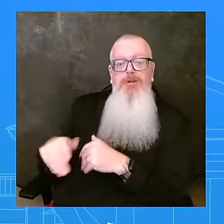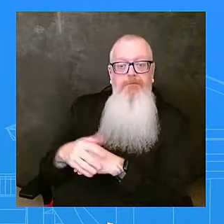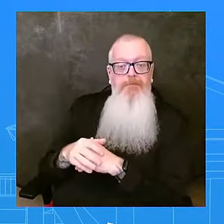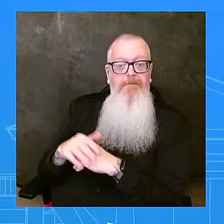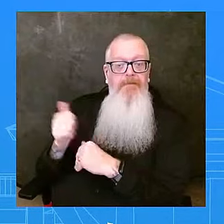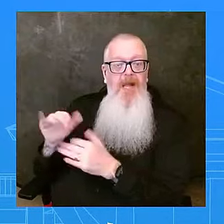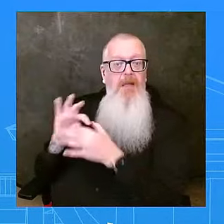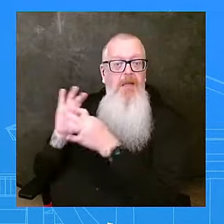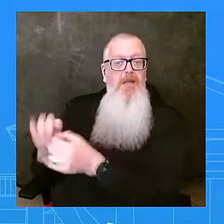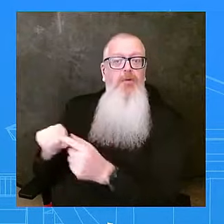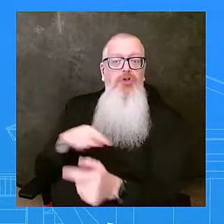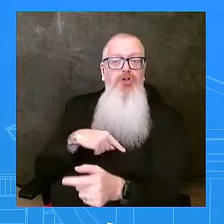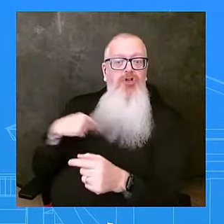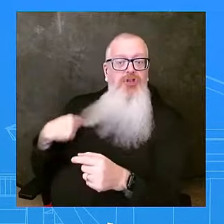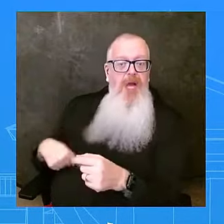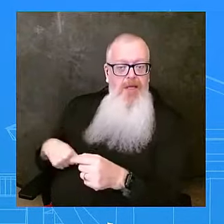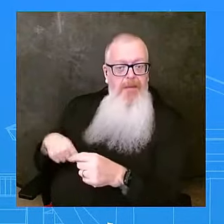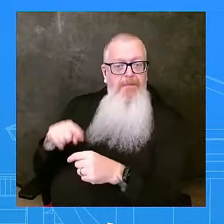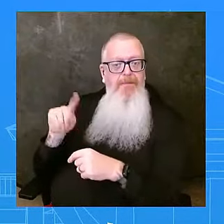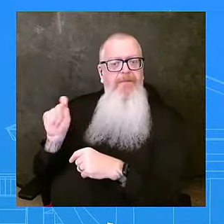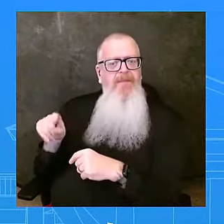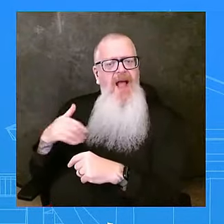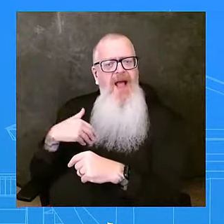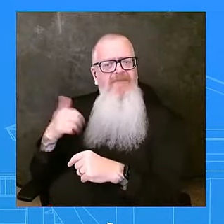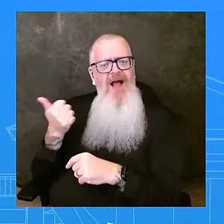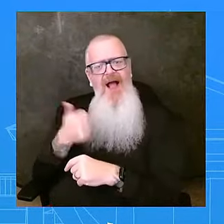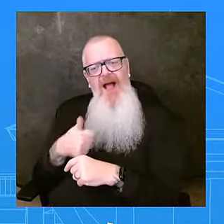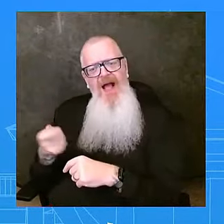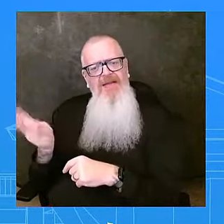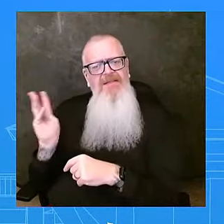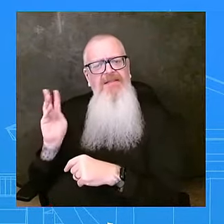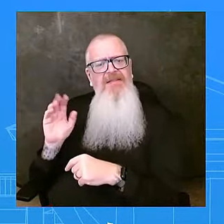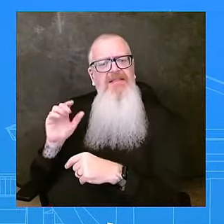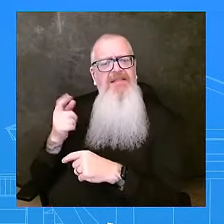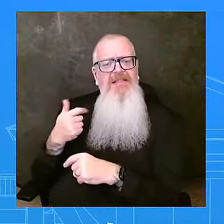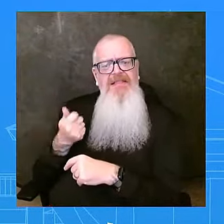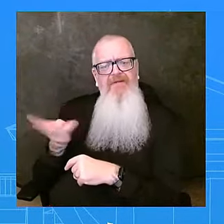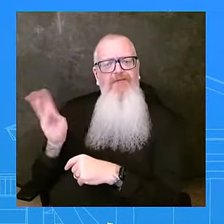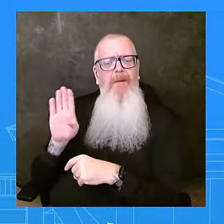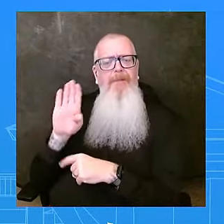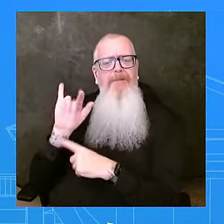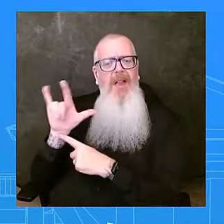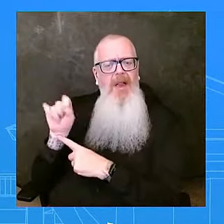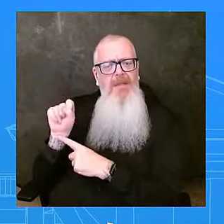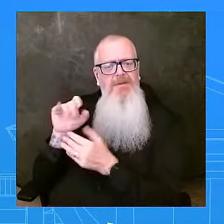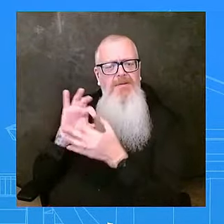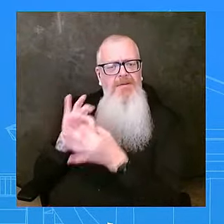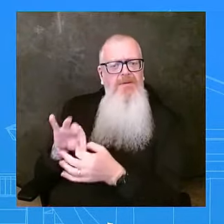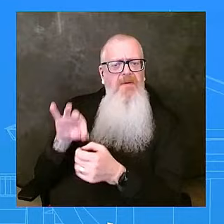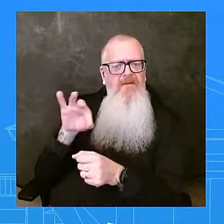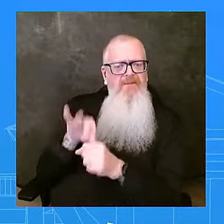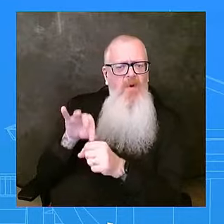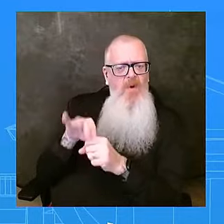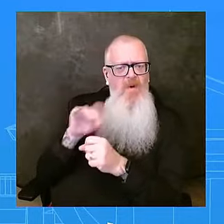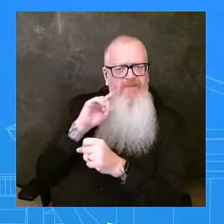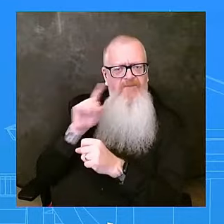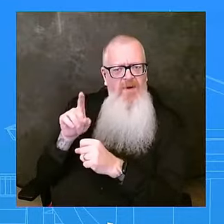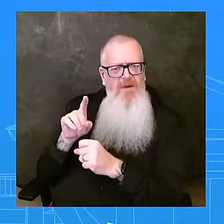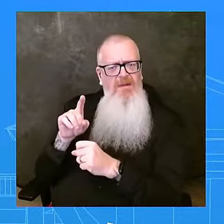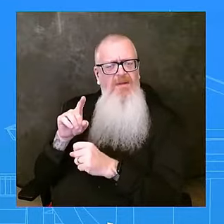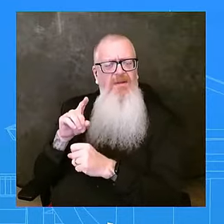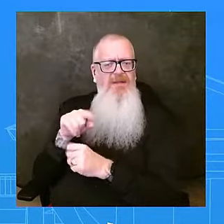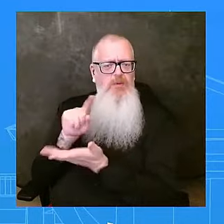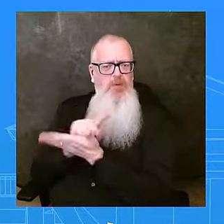up for vote in Congress this week. That have to do with keeping China from accessing Inflation Reduction Act